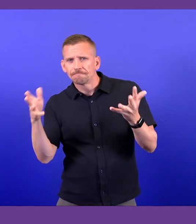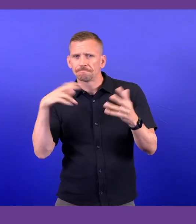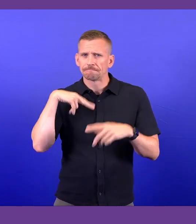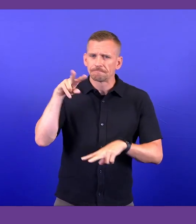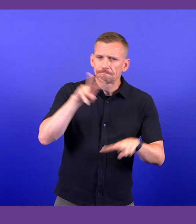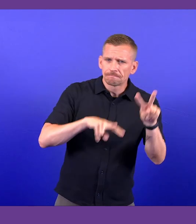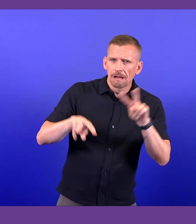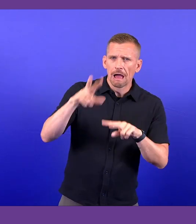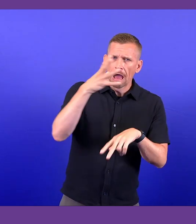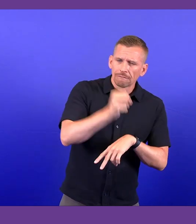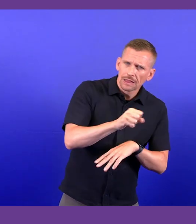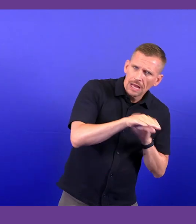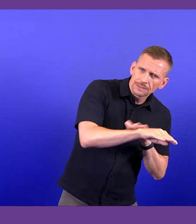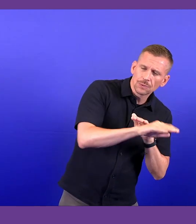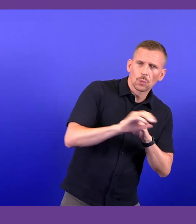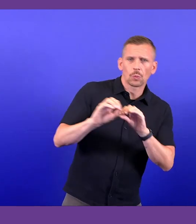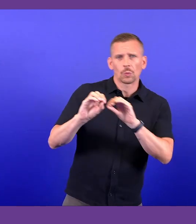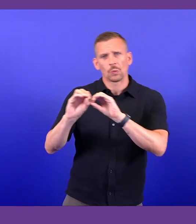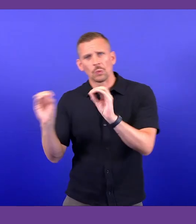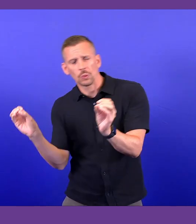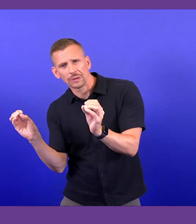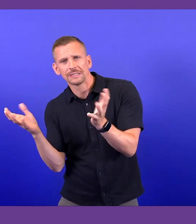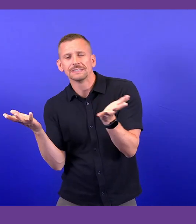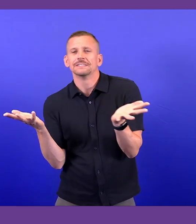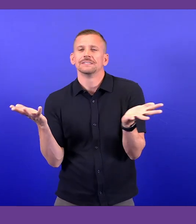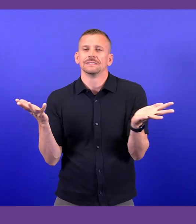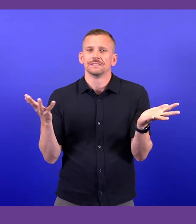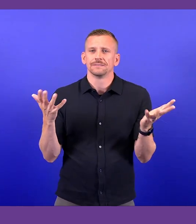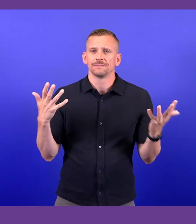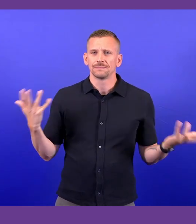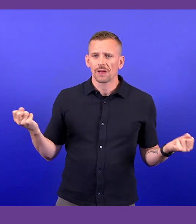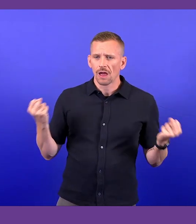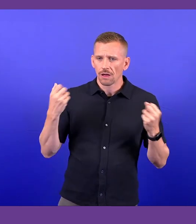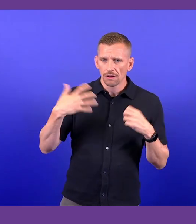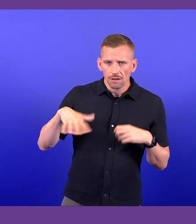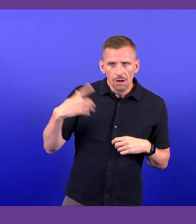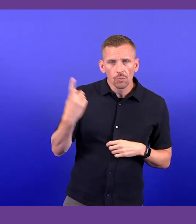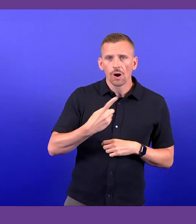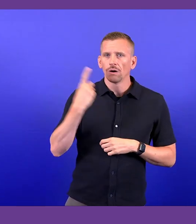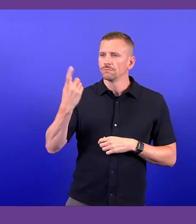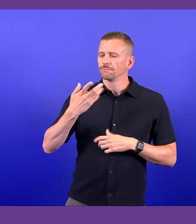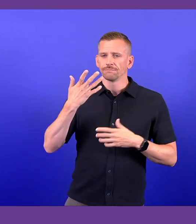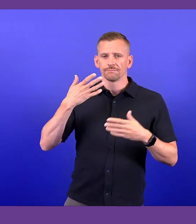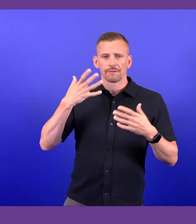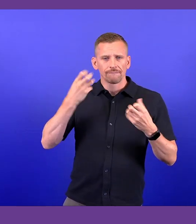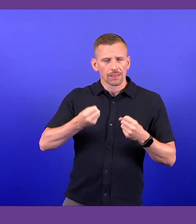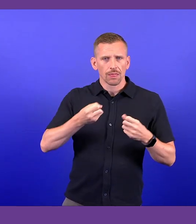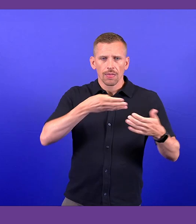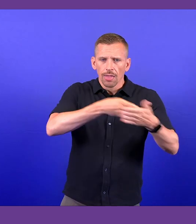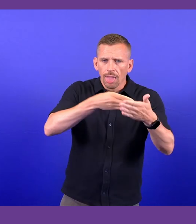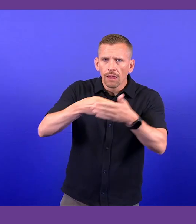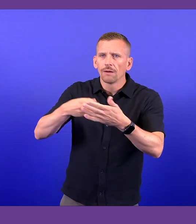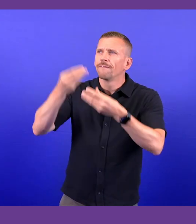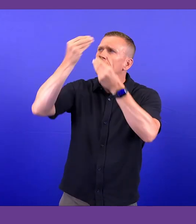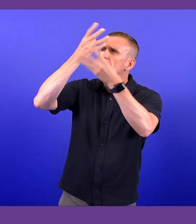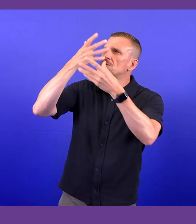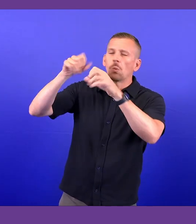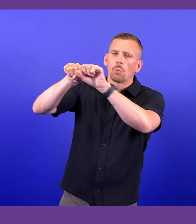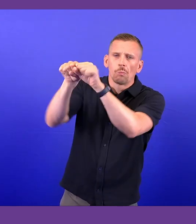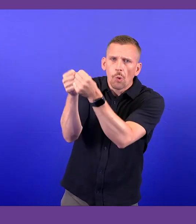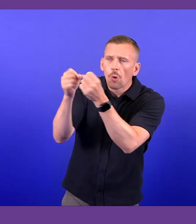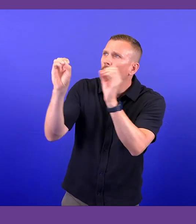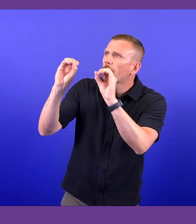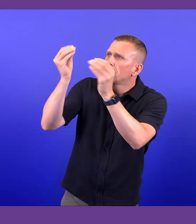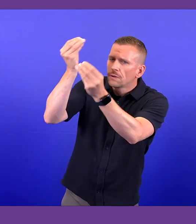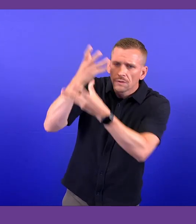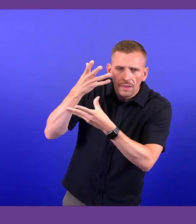Specifically, in situations of disruption, most of the times the information to tell us that something is broken down or that we need to switch